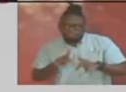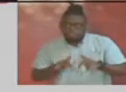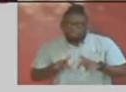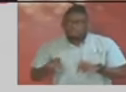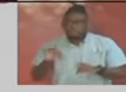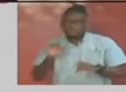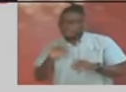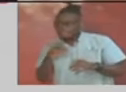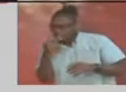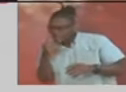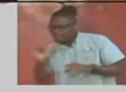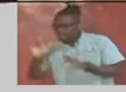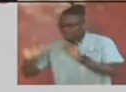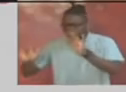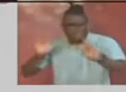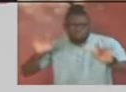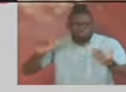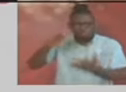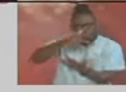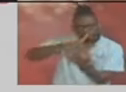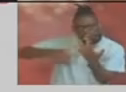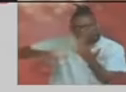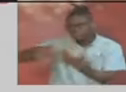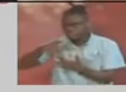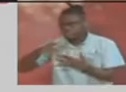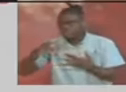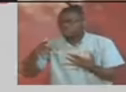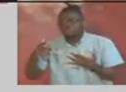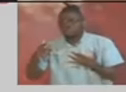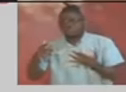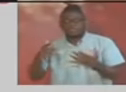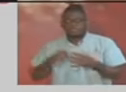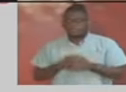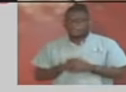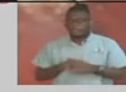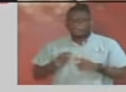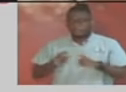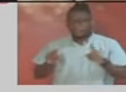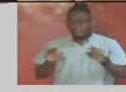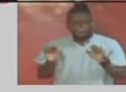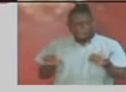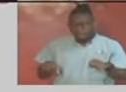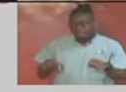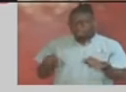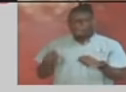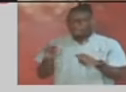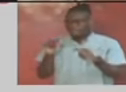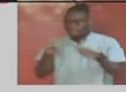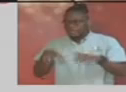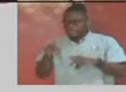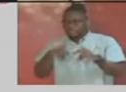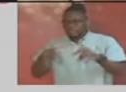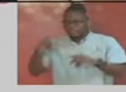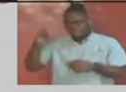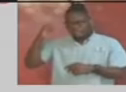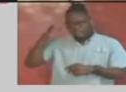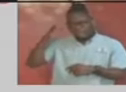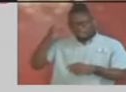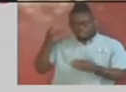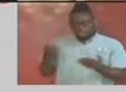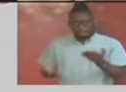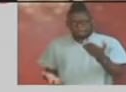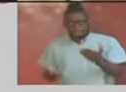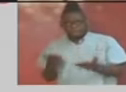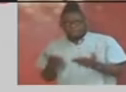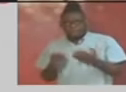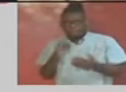with the discretion of the CMOH, they have that discretion that they can actually test asymptomatic people who they think are significant contacts of a known